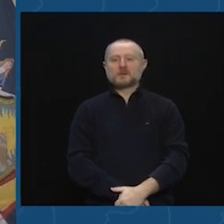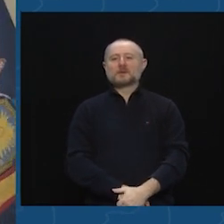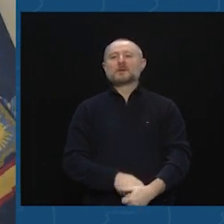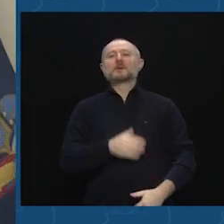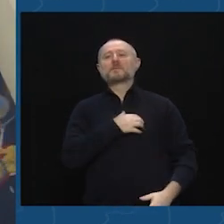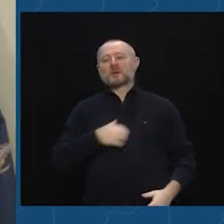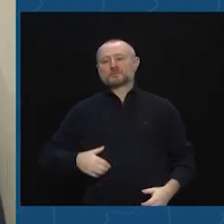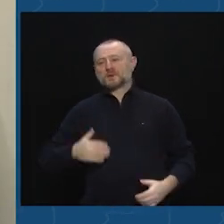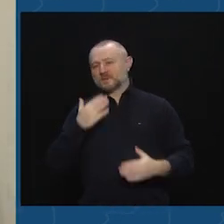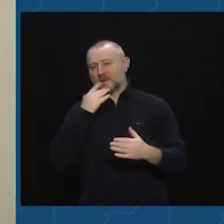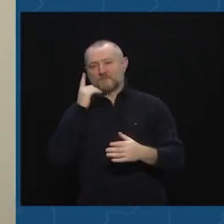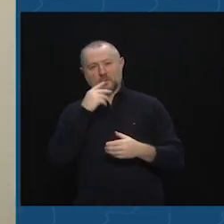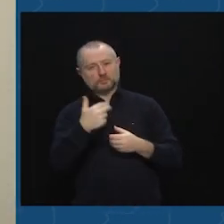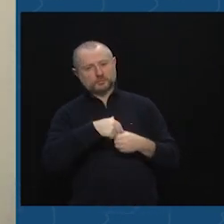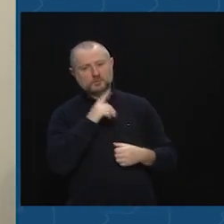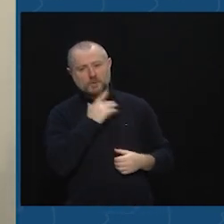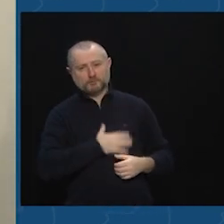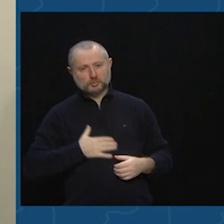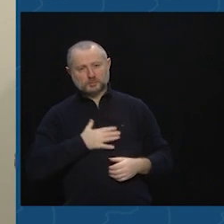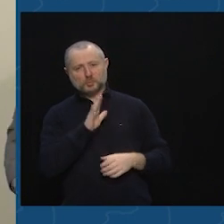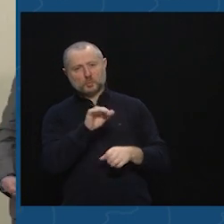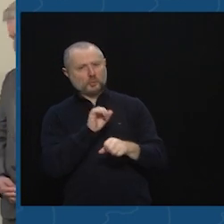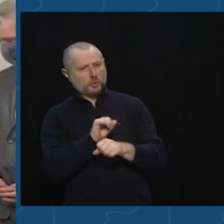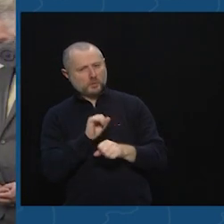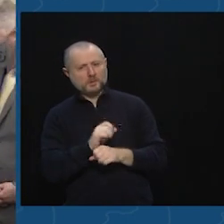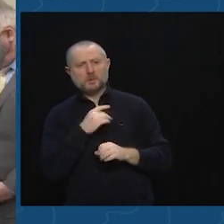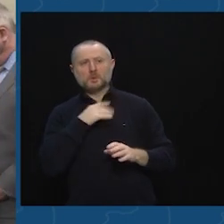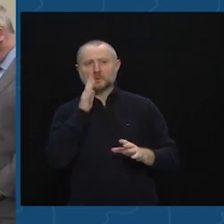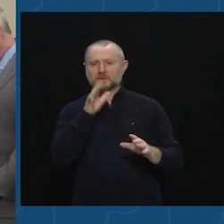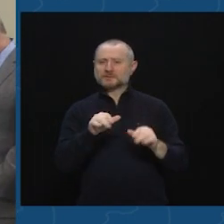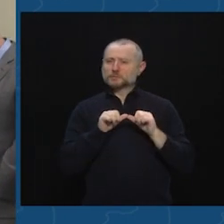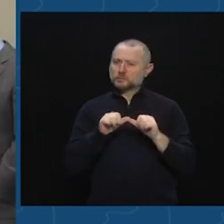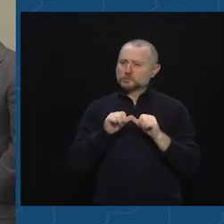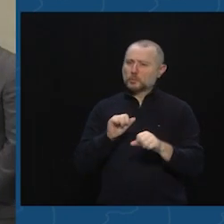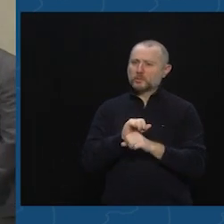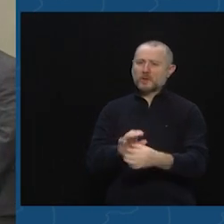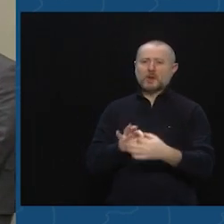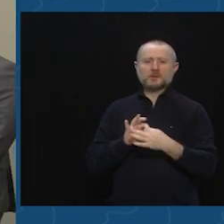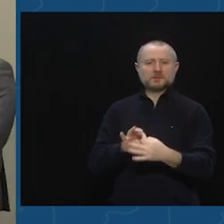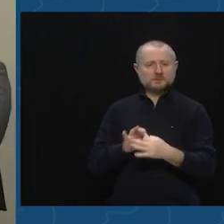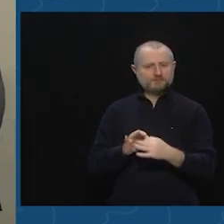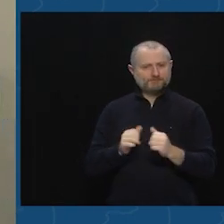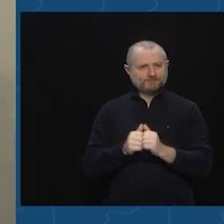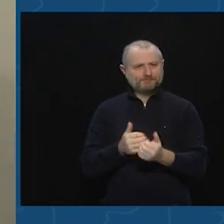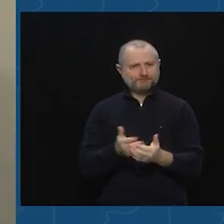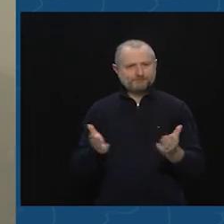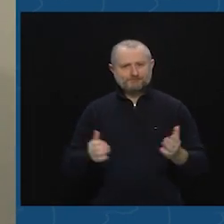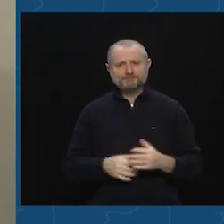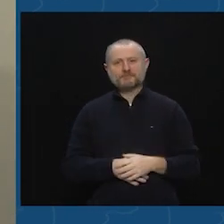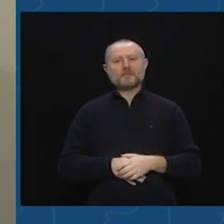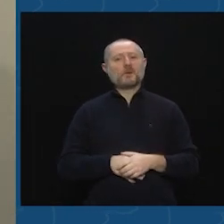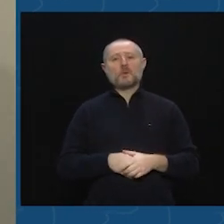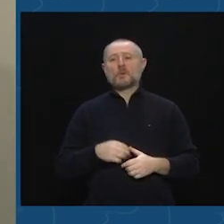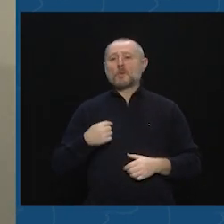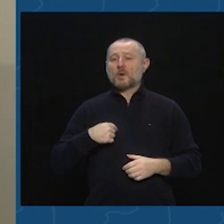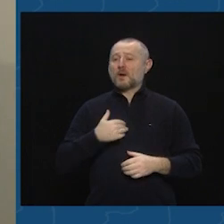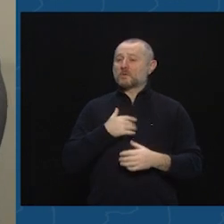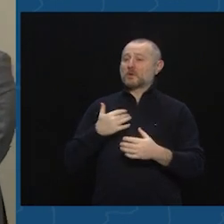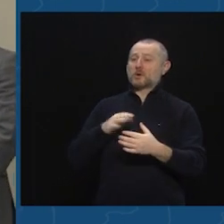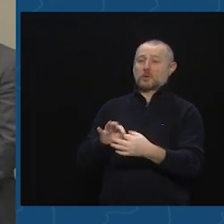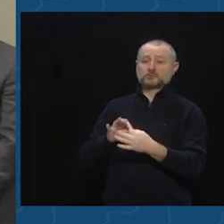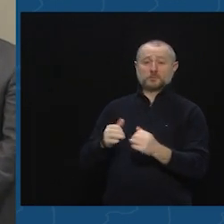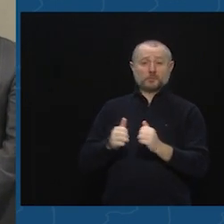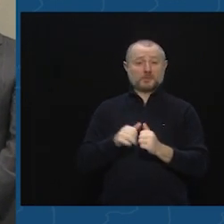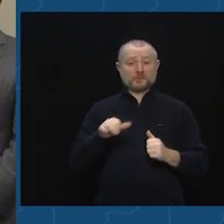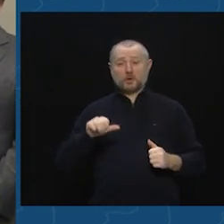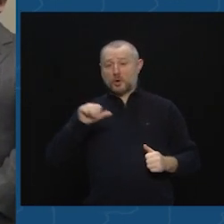appreciate your work, and we're going to continue working together. And that's the way we now have a relationship. Relationship between Albany and New York